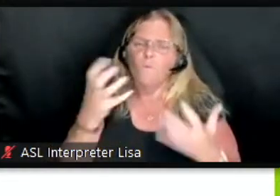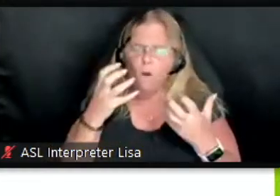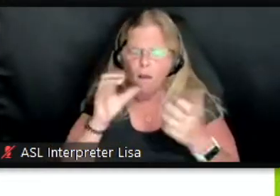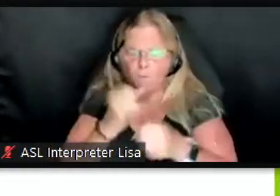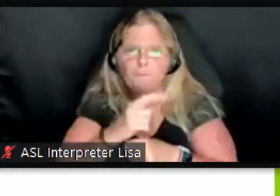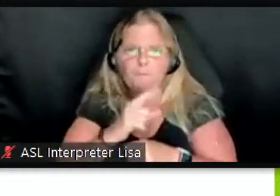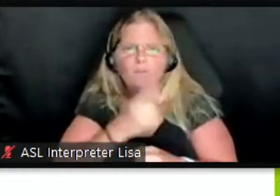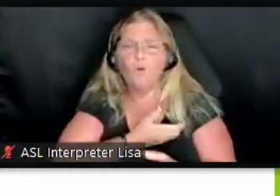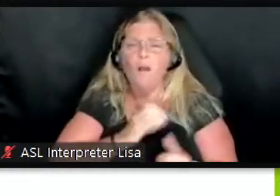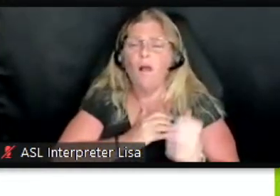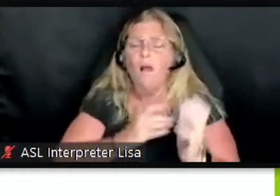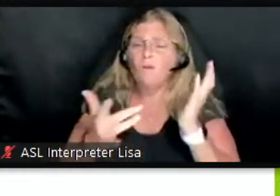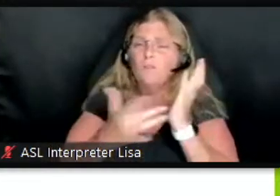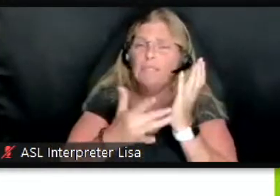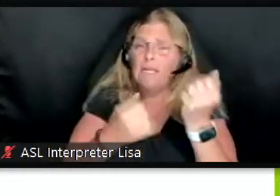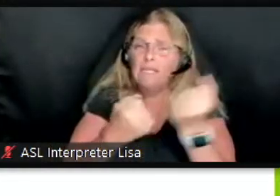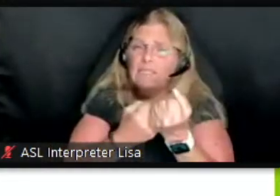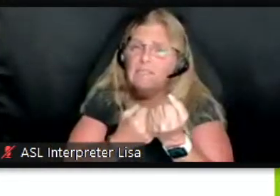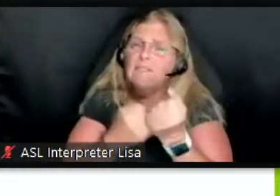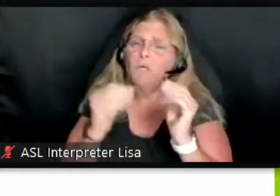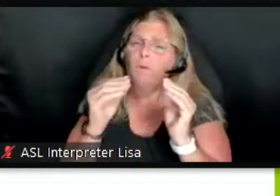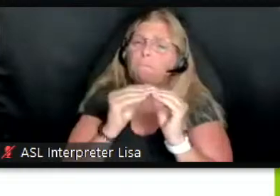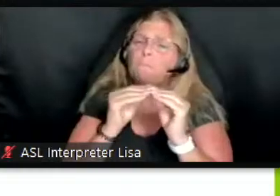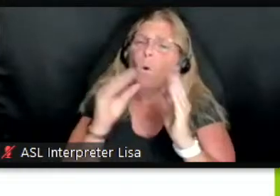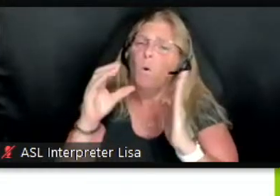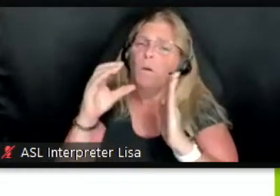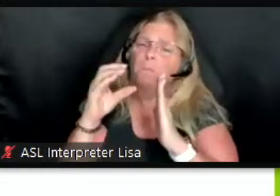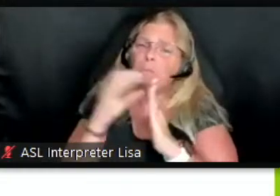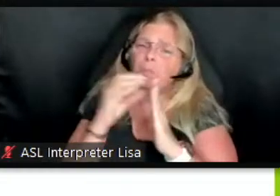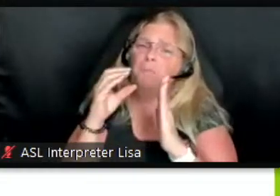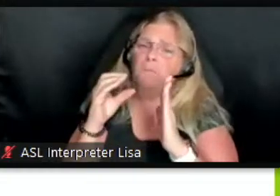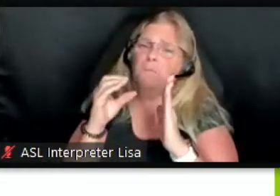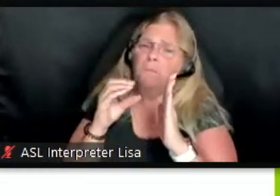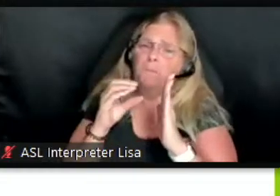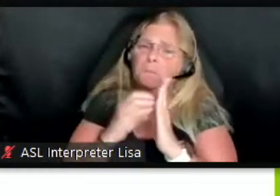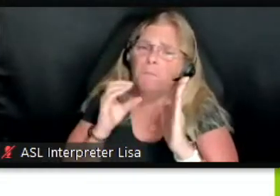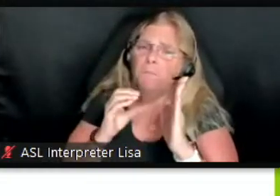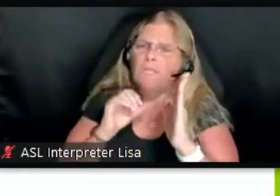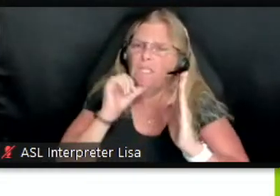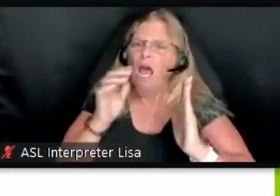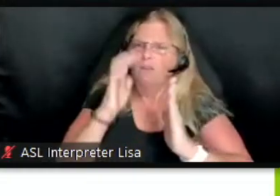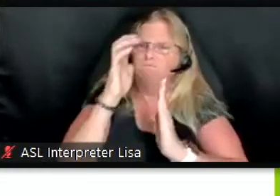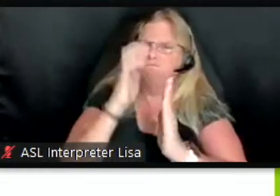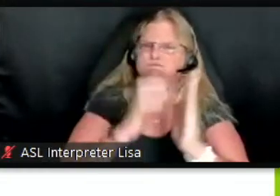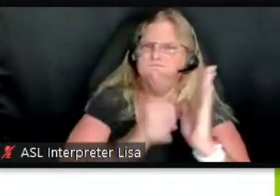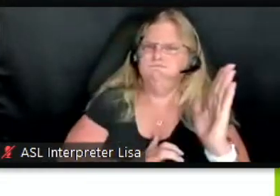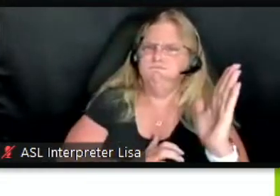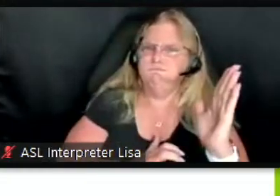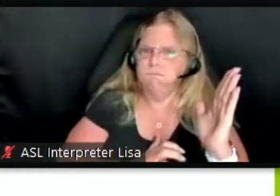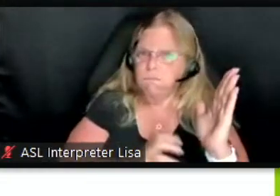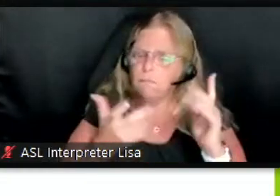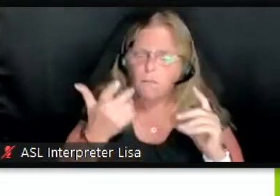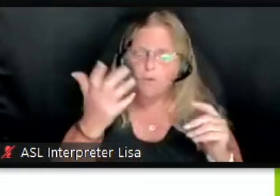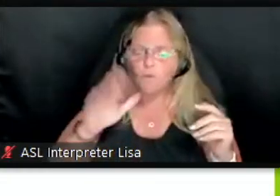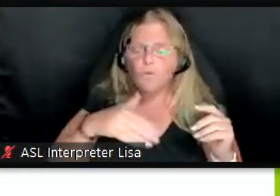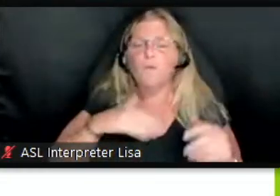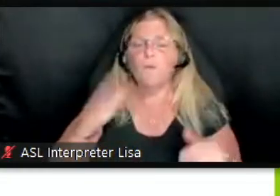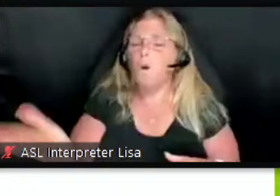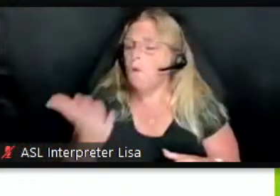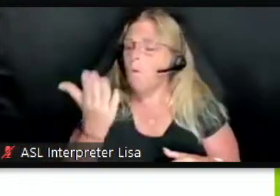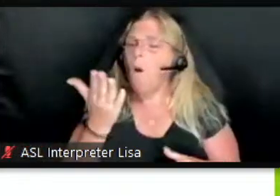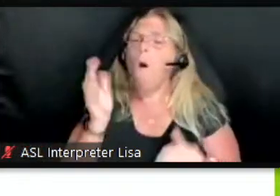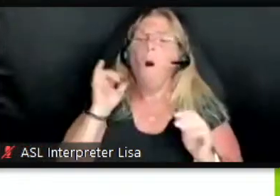the highlights and be able to, so a teacher can grab it, read it, have it on their desk, and it's more of a guide